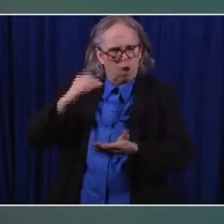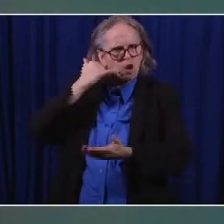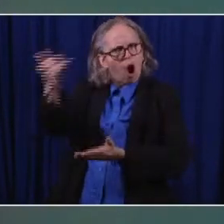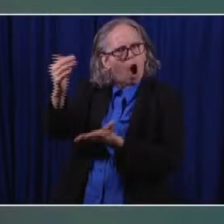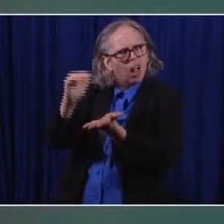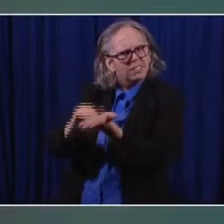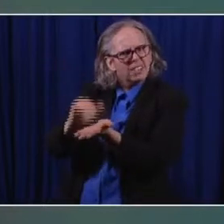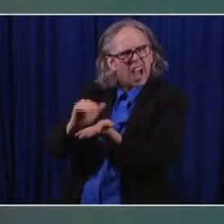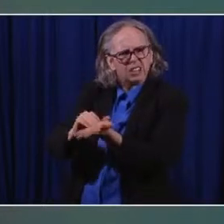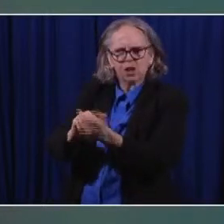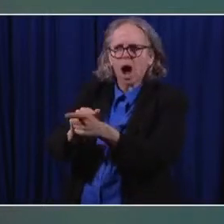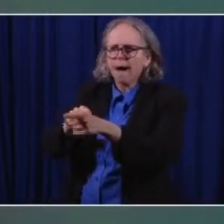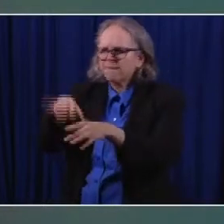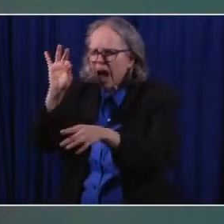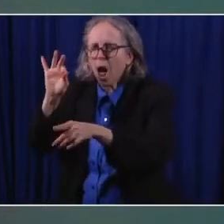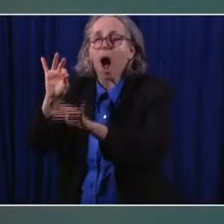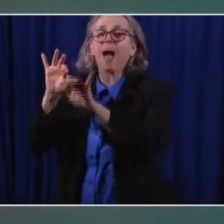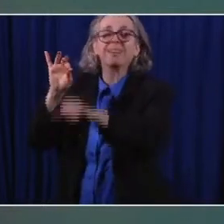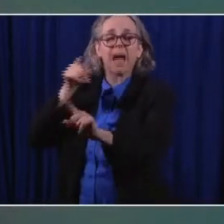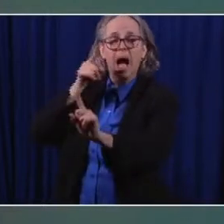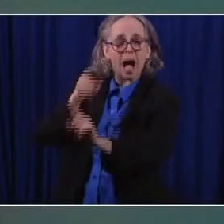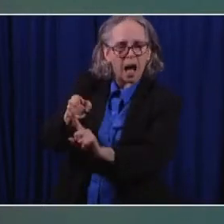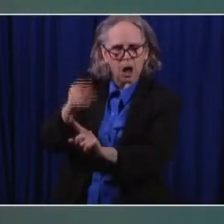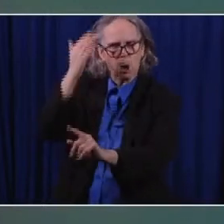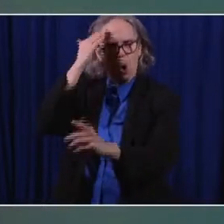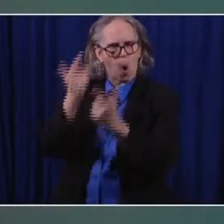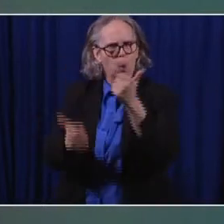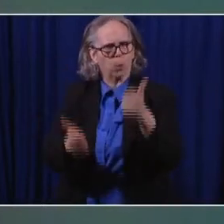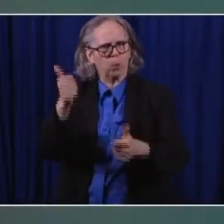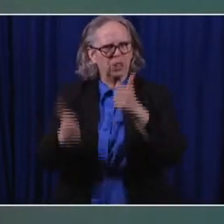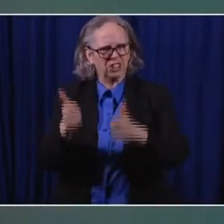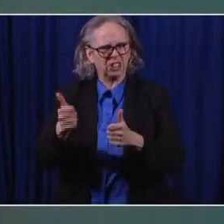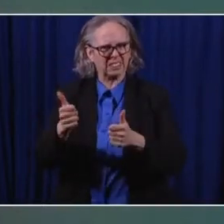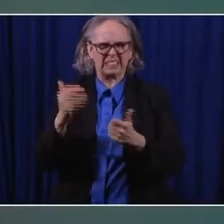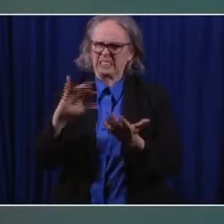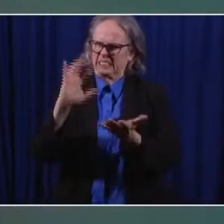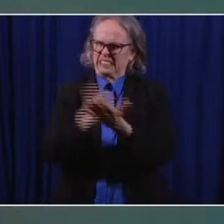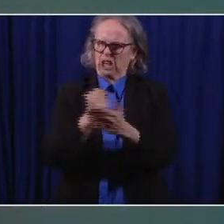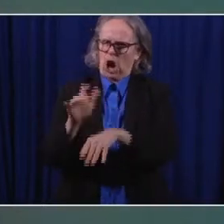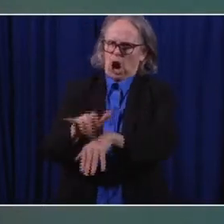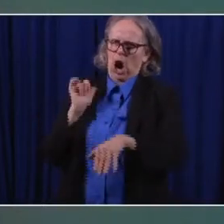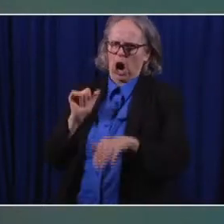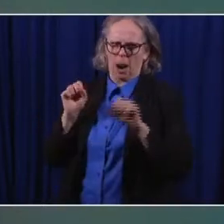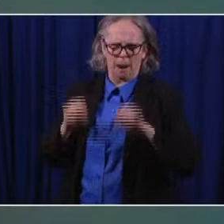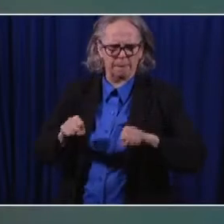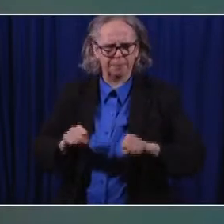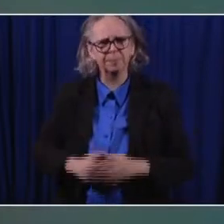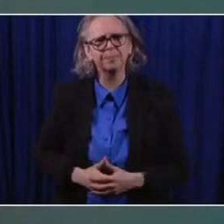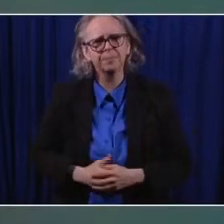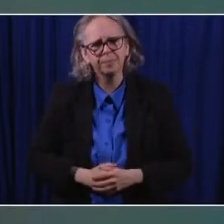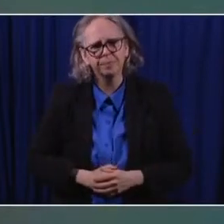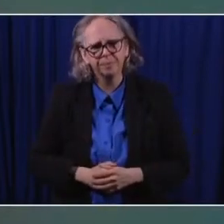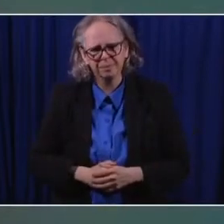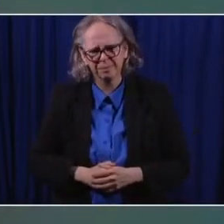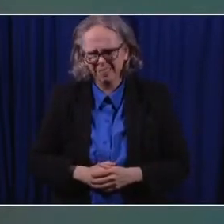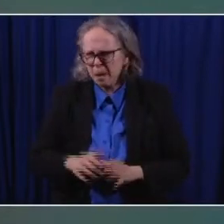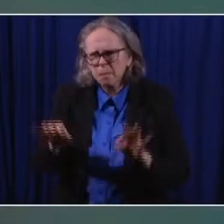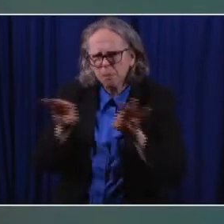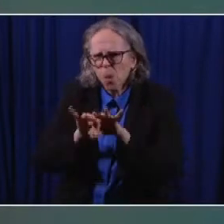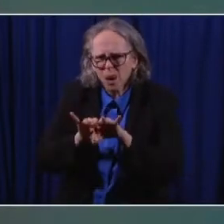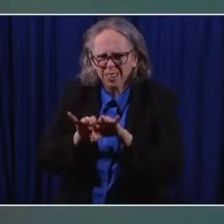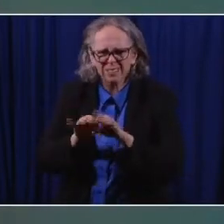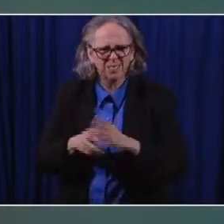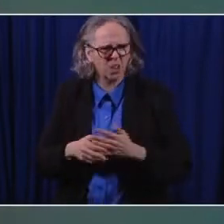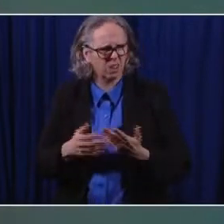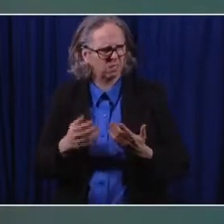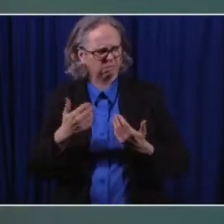flu, other respiratory viruses, and a COVID test, obviously. And this can be important in your own care because thanks to